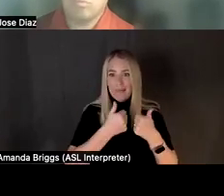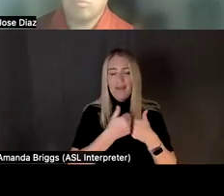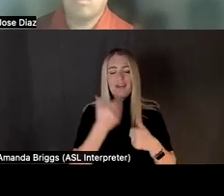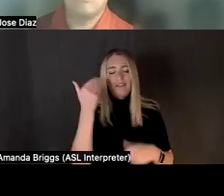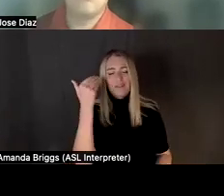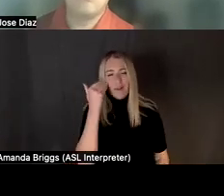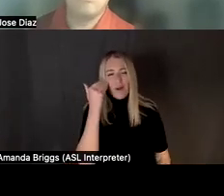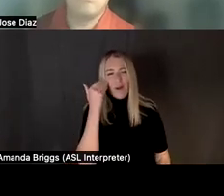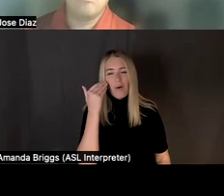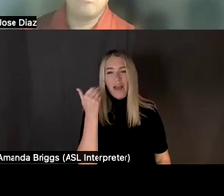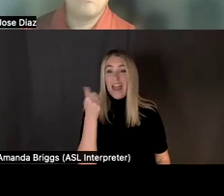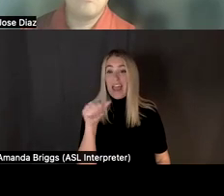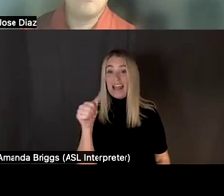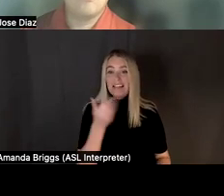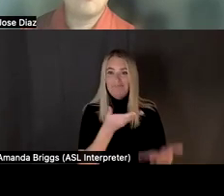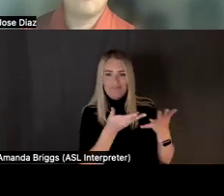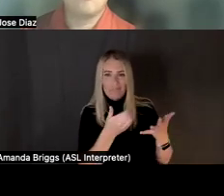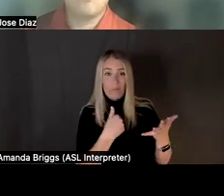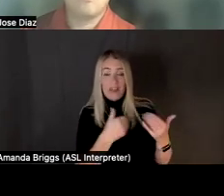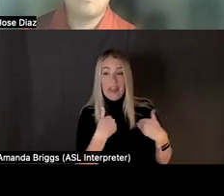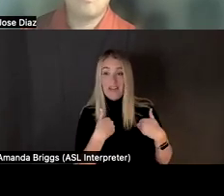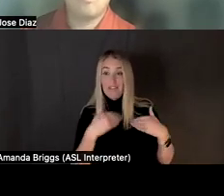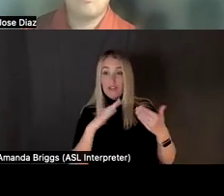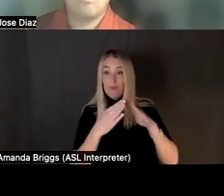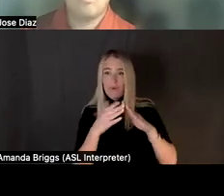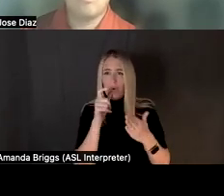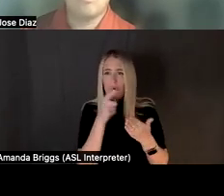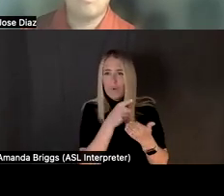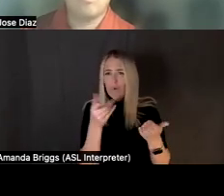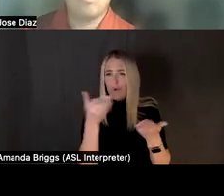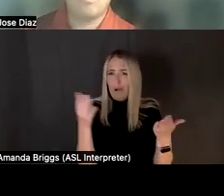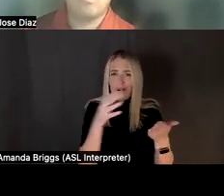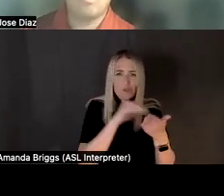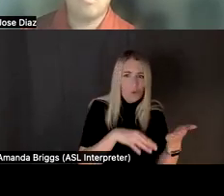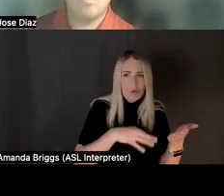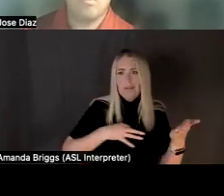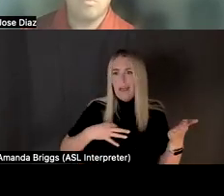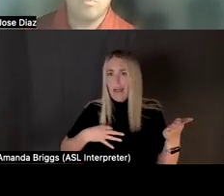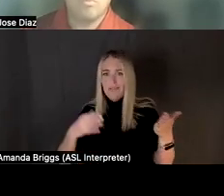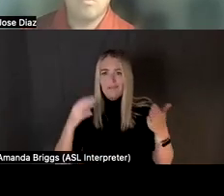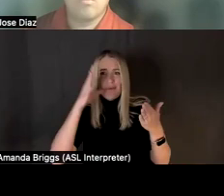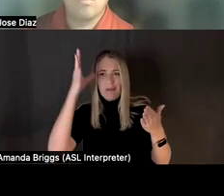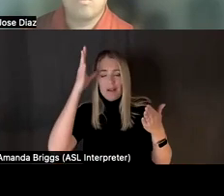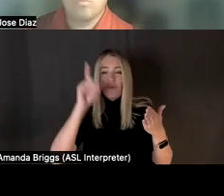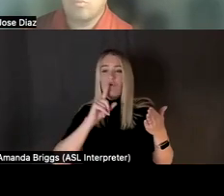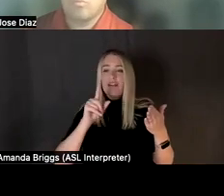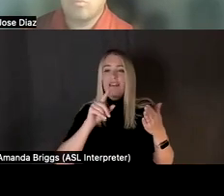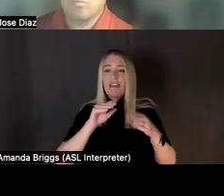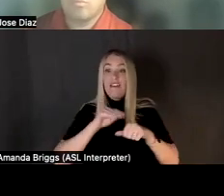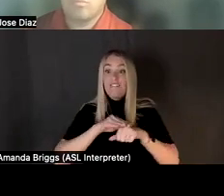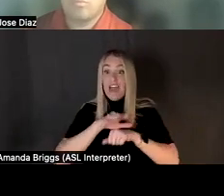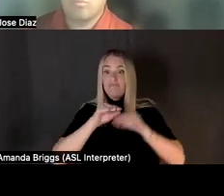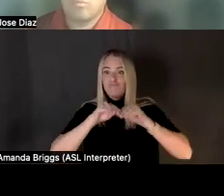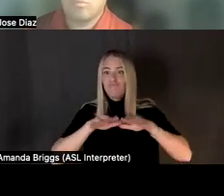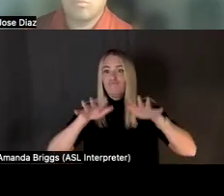know, any interaction we have within the community, whoever you are, student, staff, parent, has a ripple effect. It doesn't